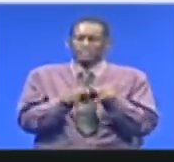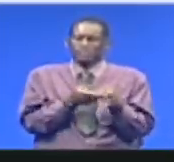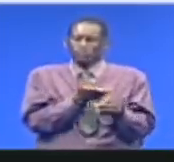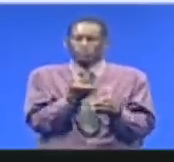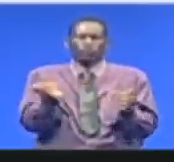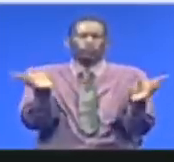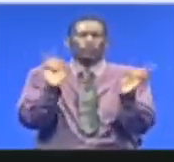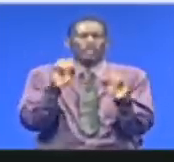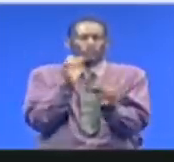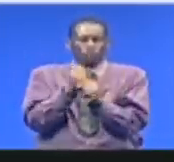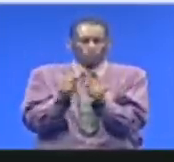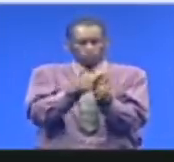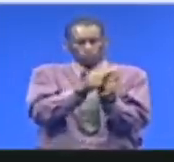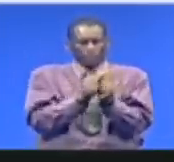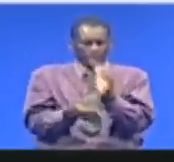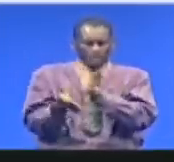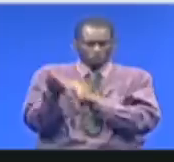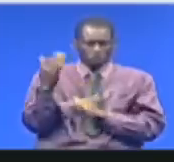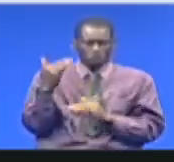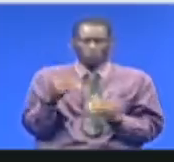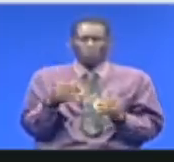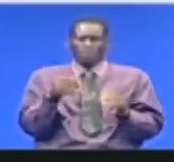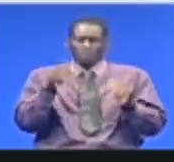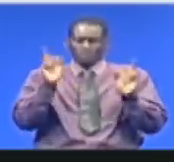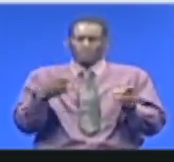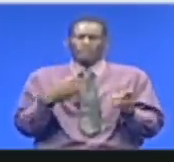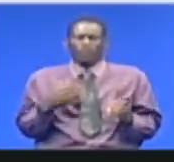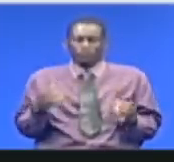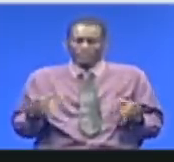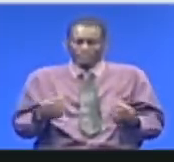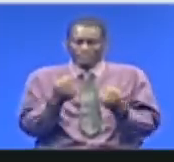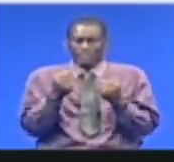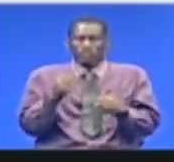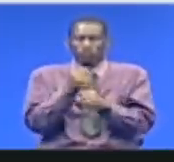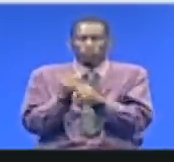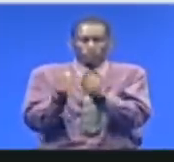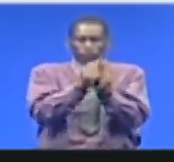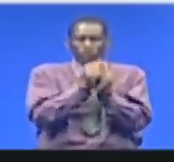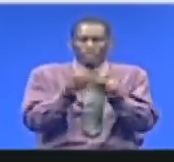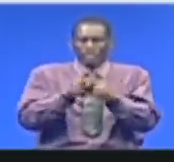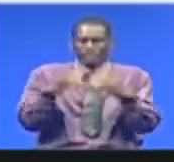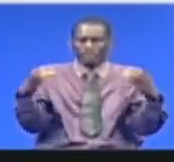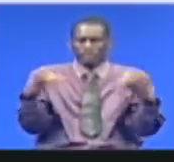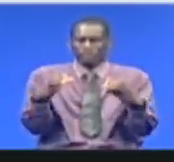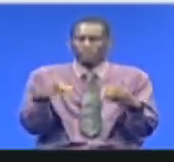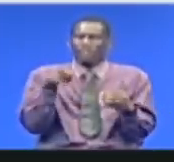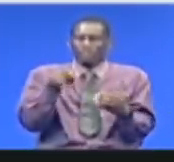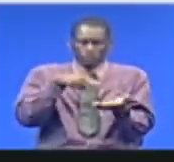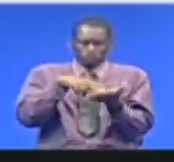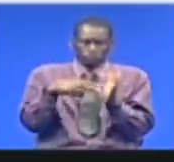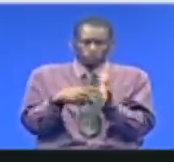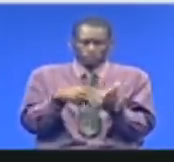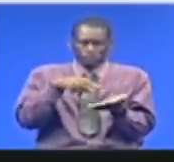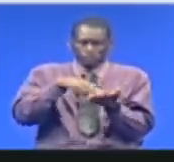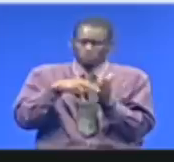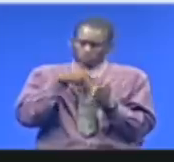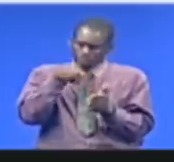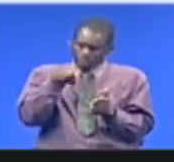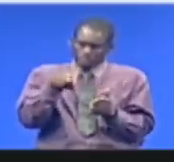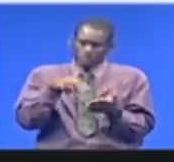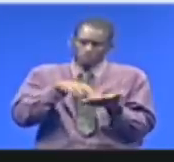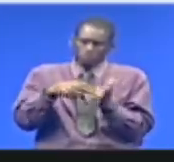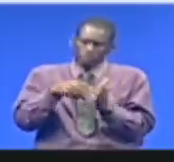work together in the past, have the courage to work together as a team. And I think this project probably,